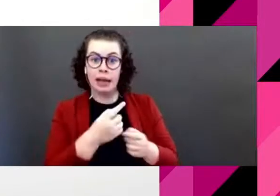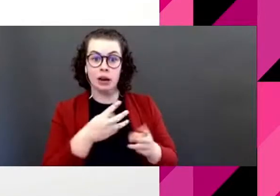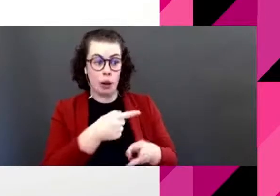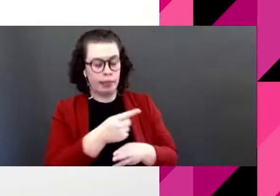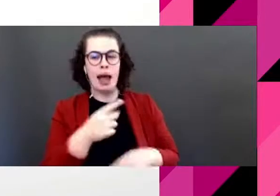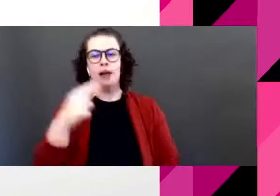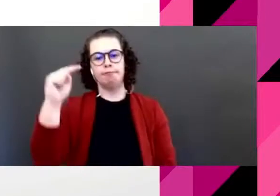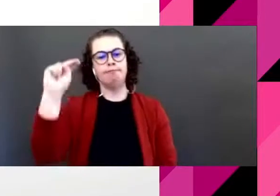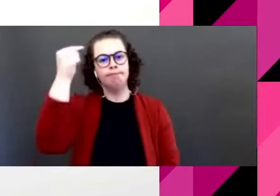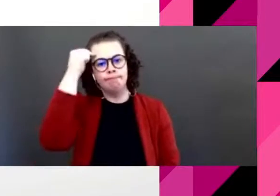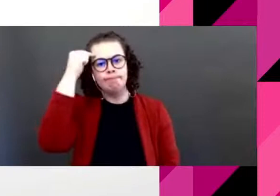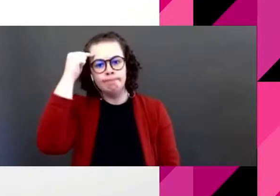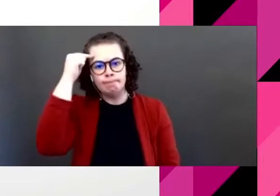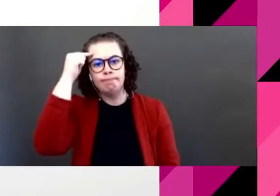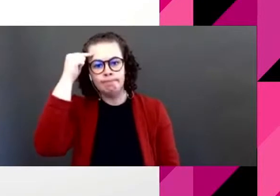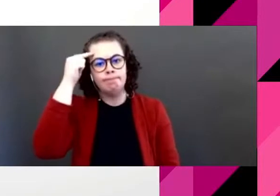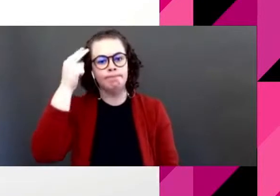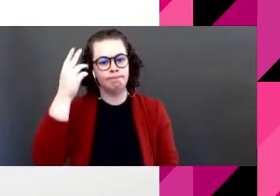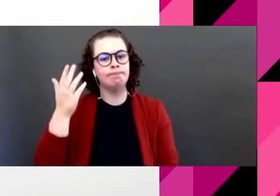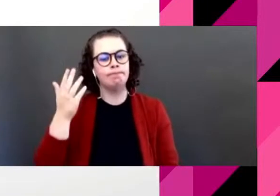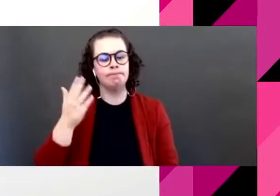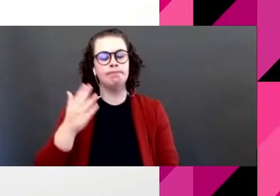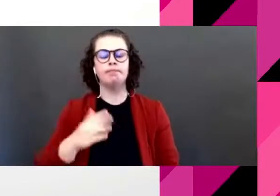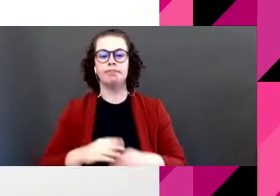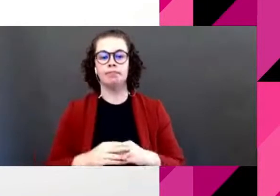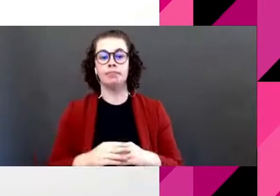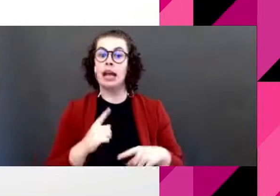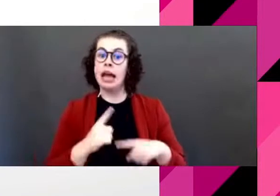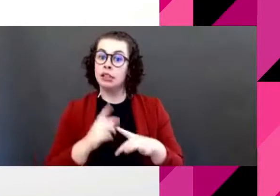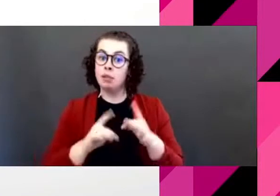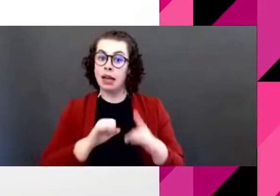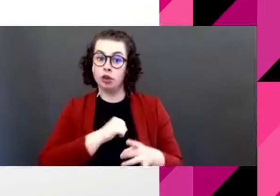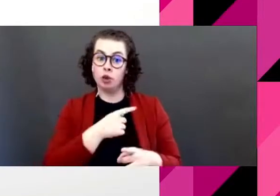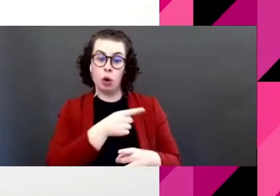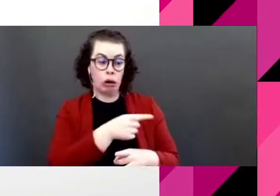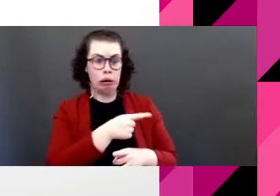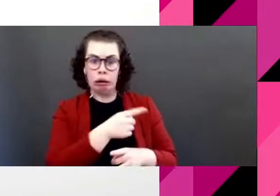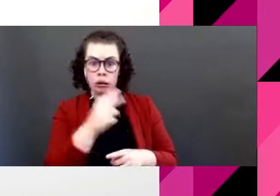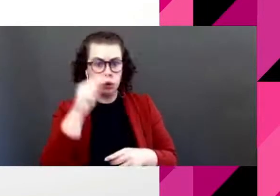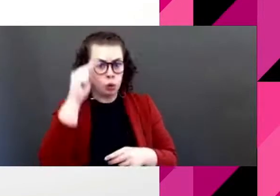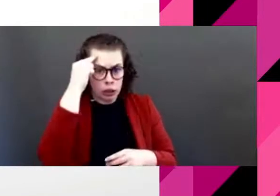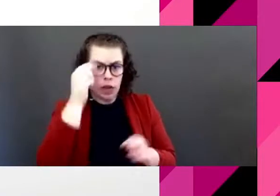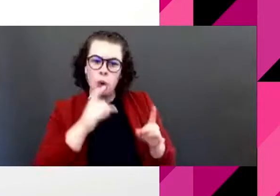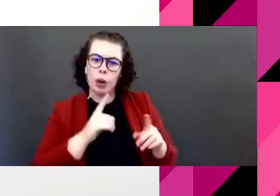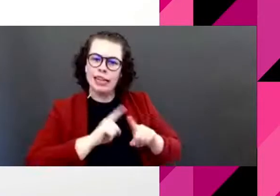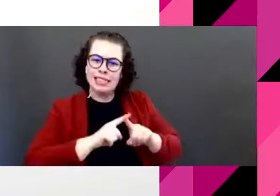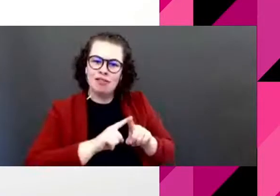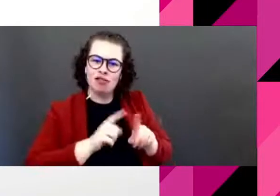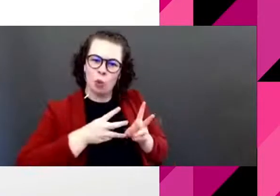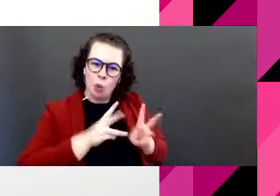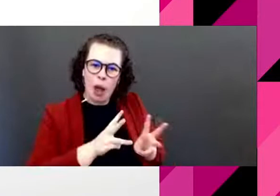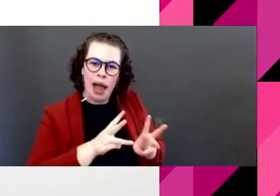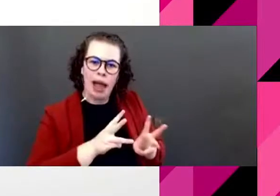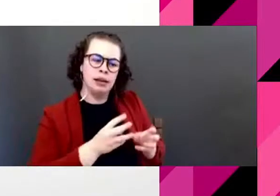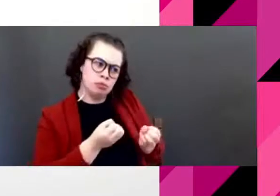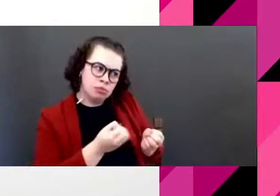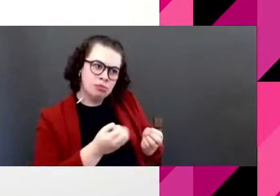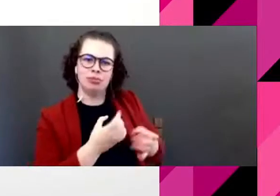understand and that they have the appropriate adjustments and supports provided to them to